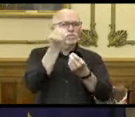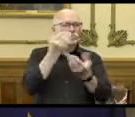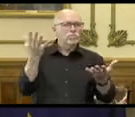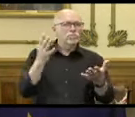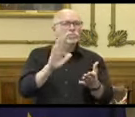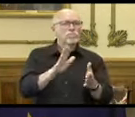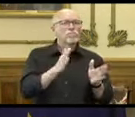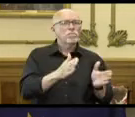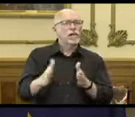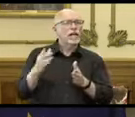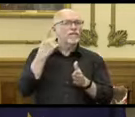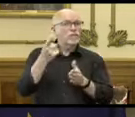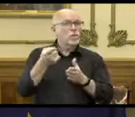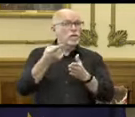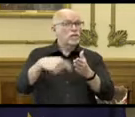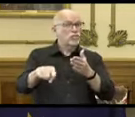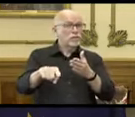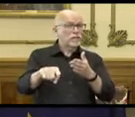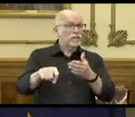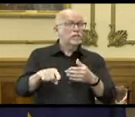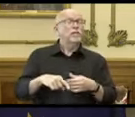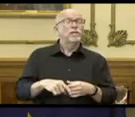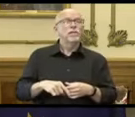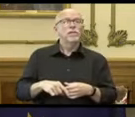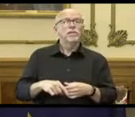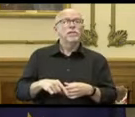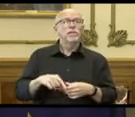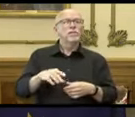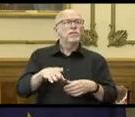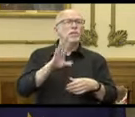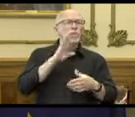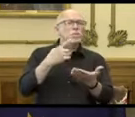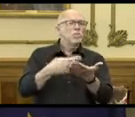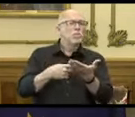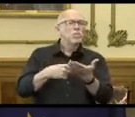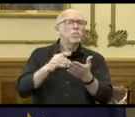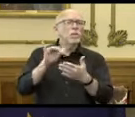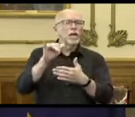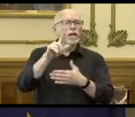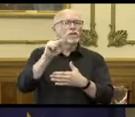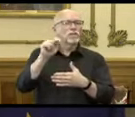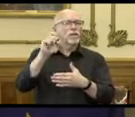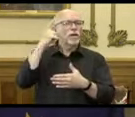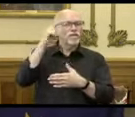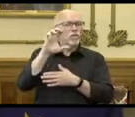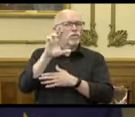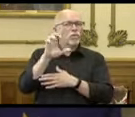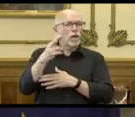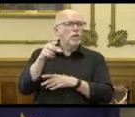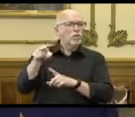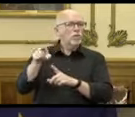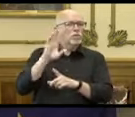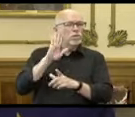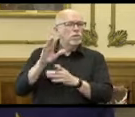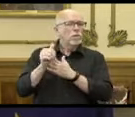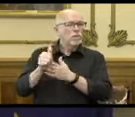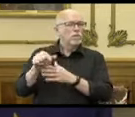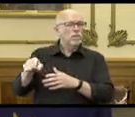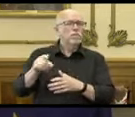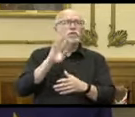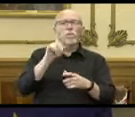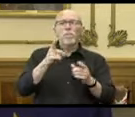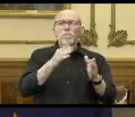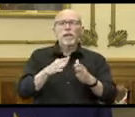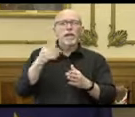plans next week that we'll talk about. It'll be led by Lieutenant Governor Crouch, of course, but it'll talk about plans